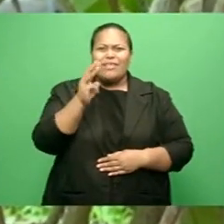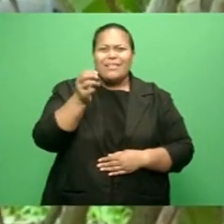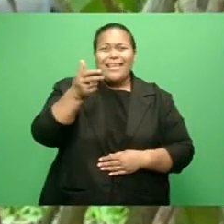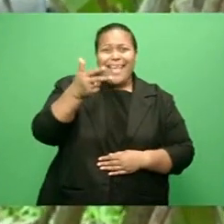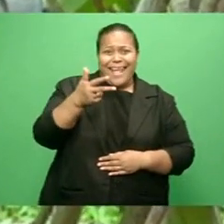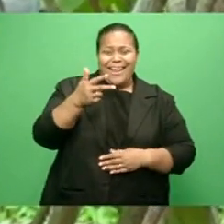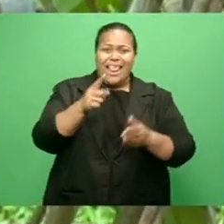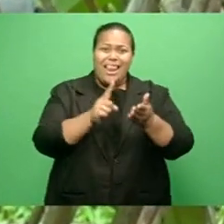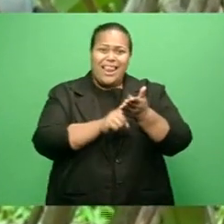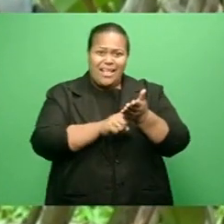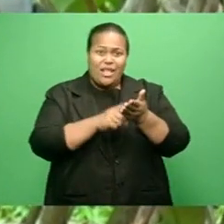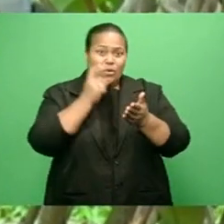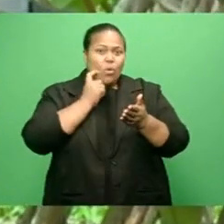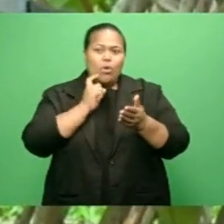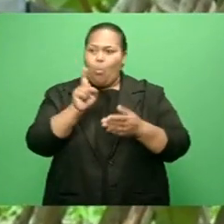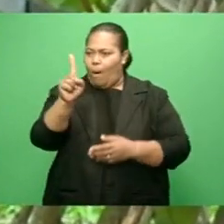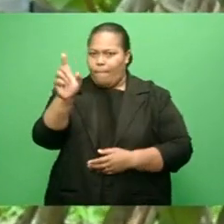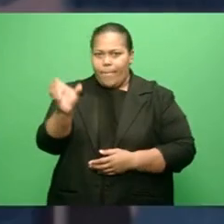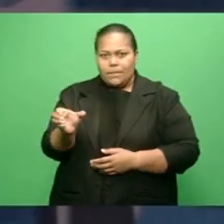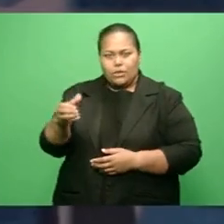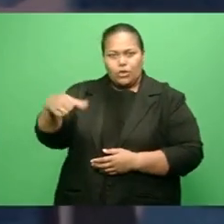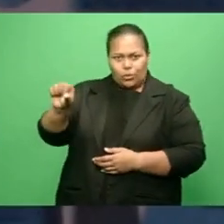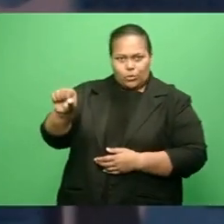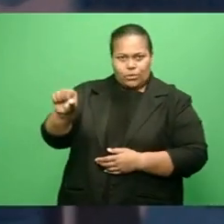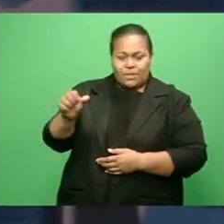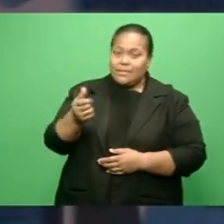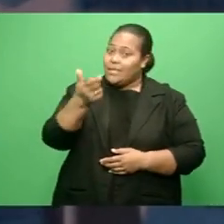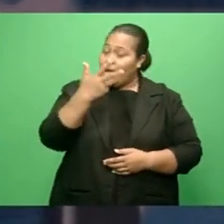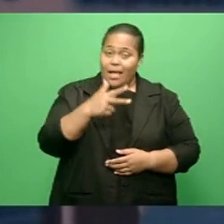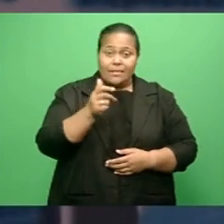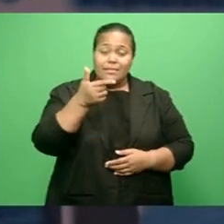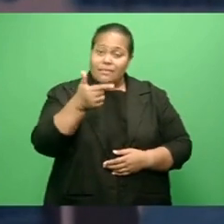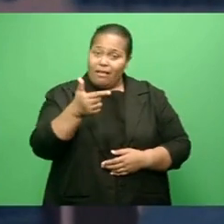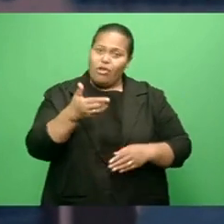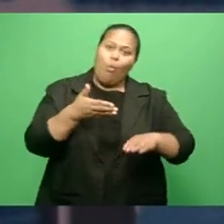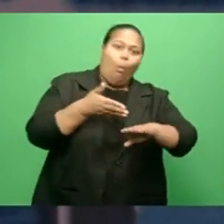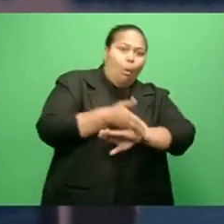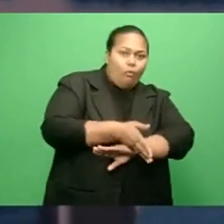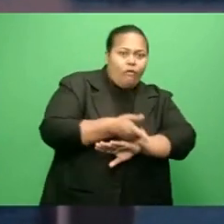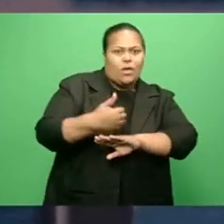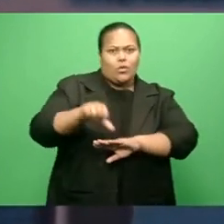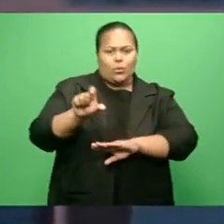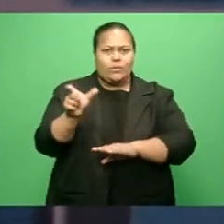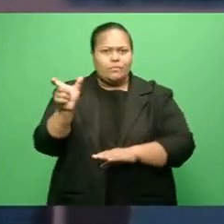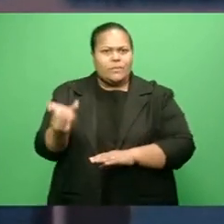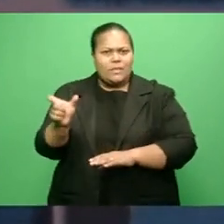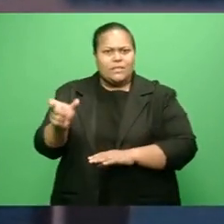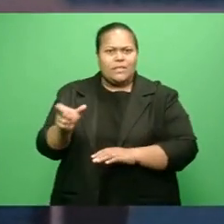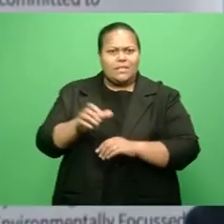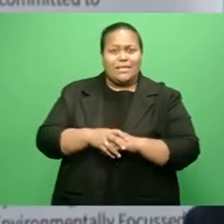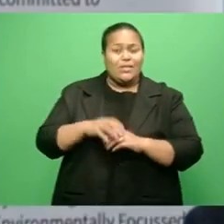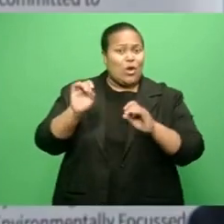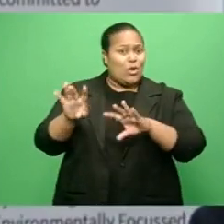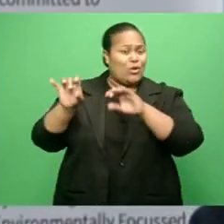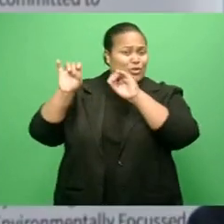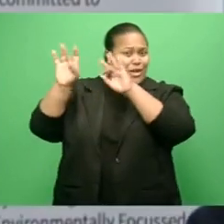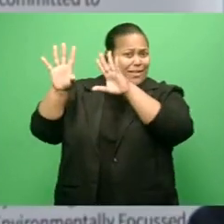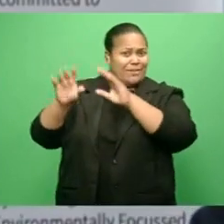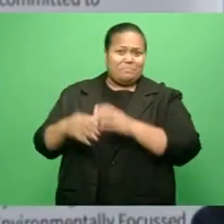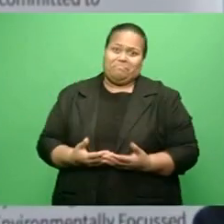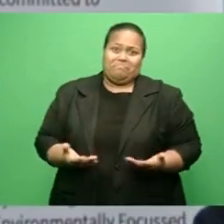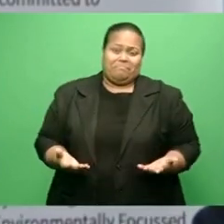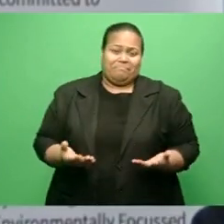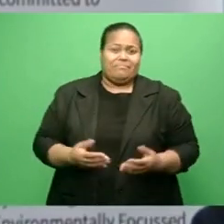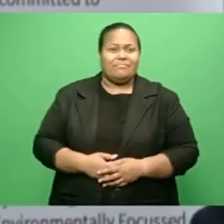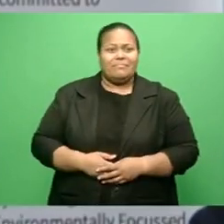a person on a daily basis, which is 87 litres more than the average daily use by a person in Queensland. There's always a demand for